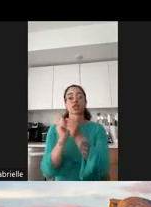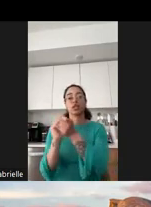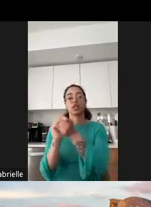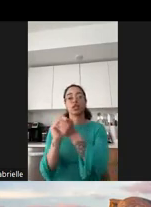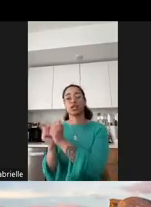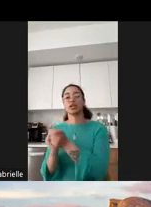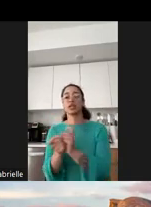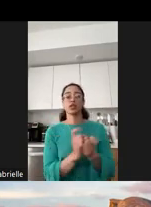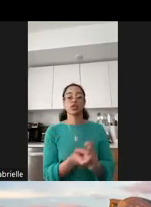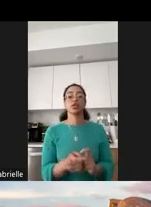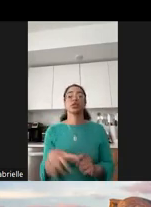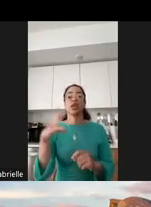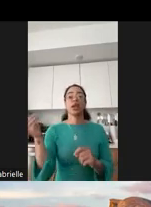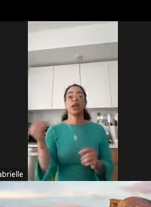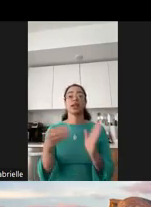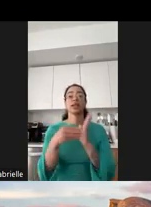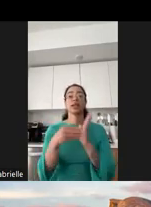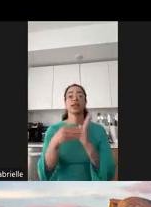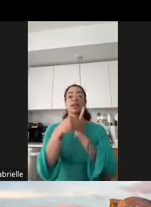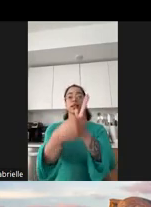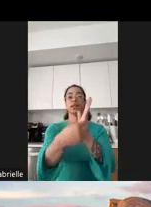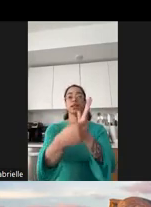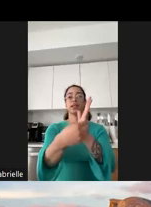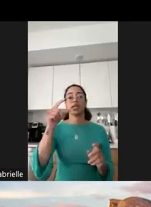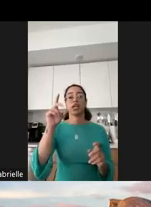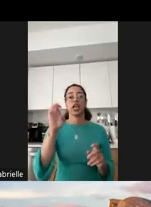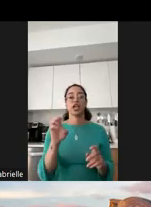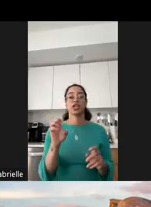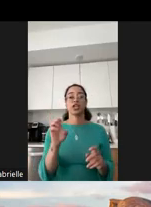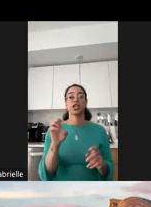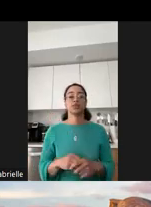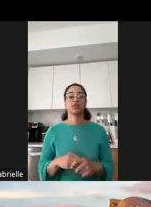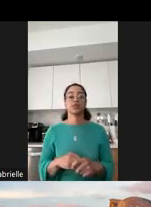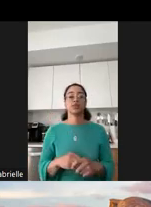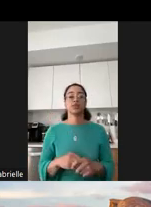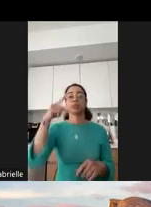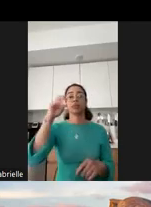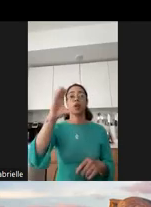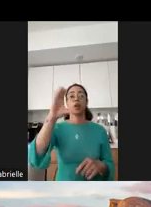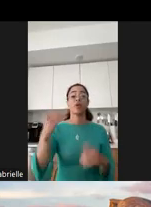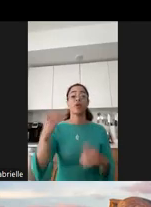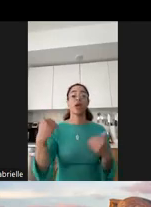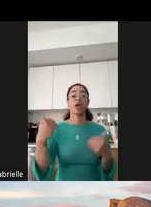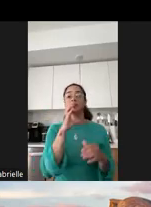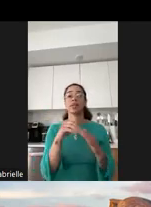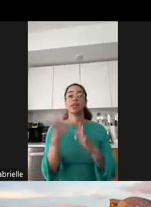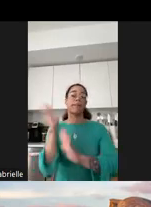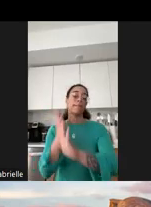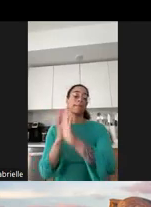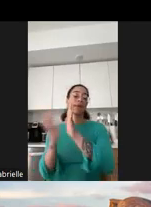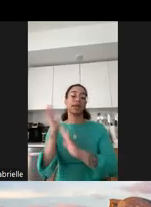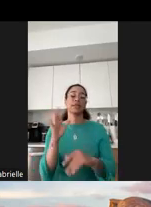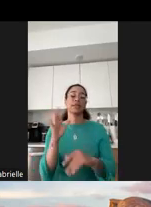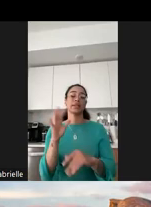developing leading edge insights, POCO has been in the past previously supported by public and